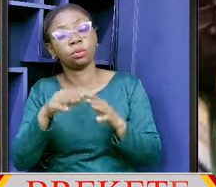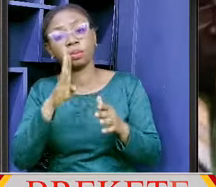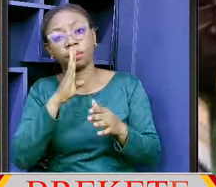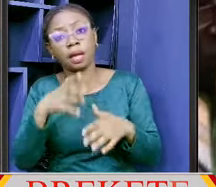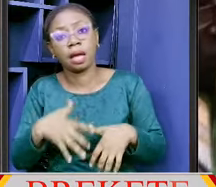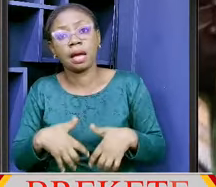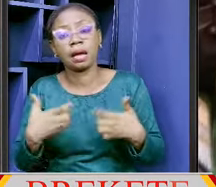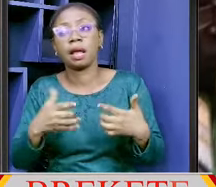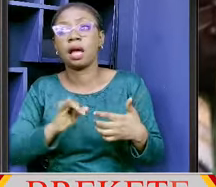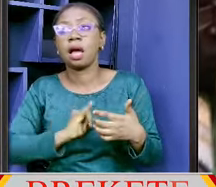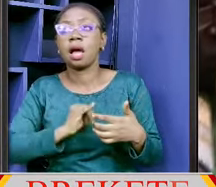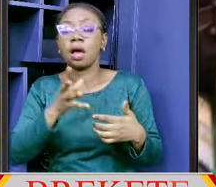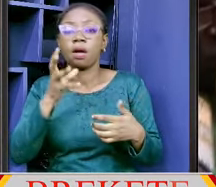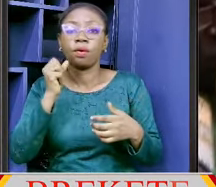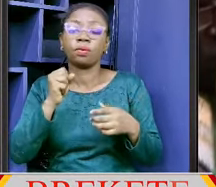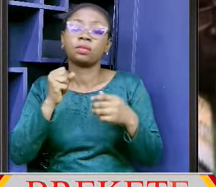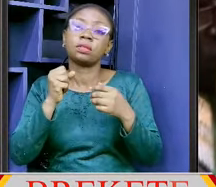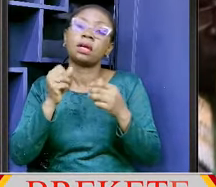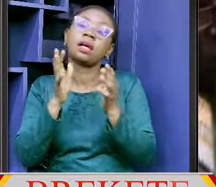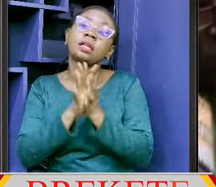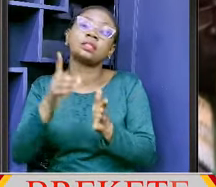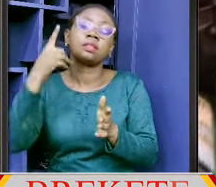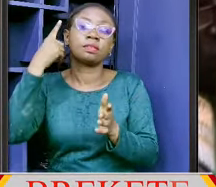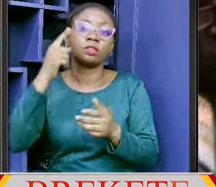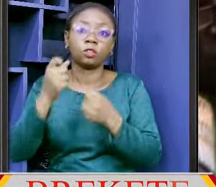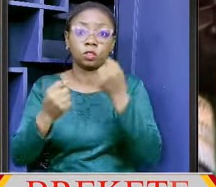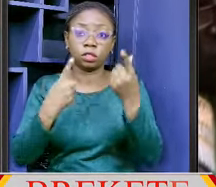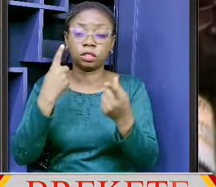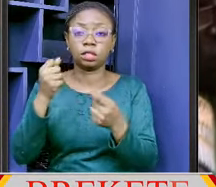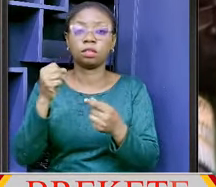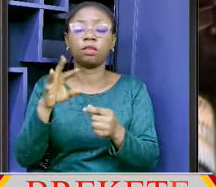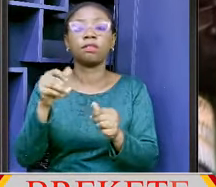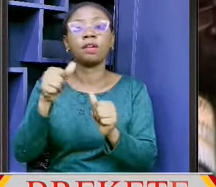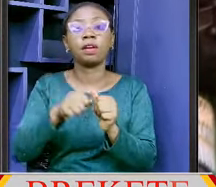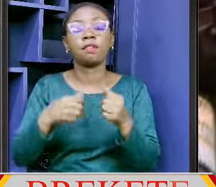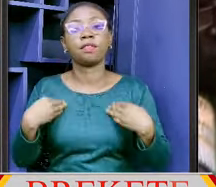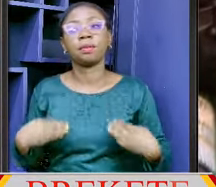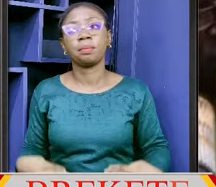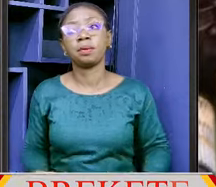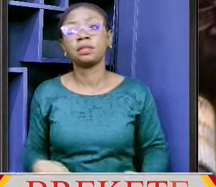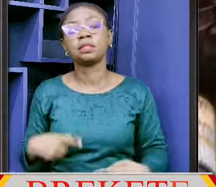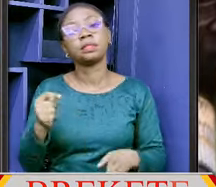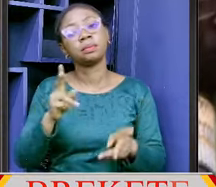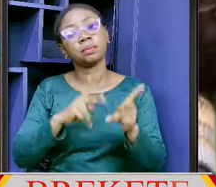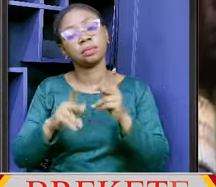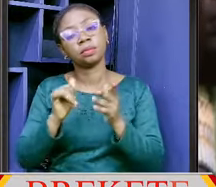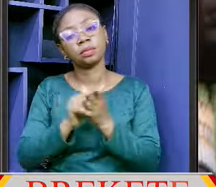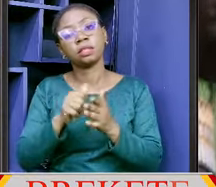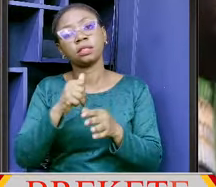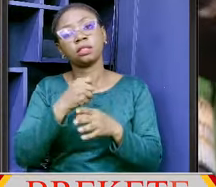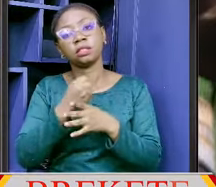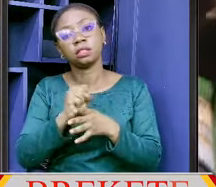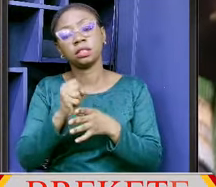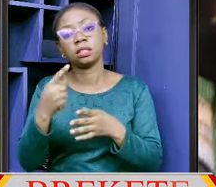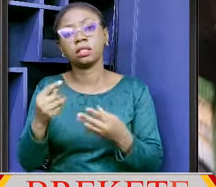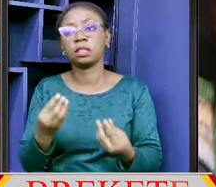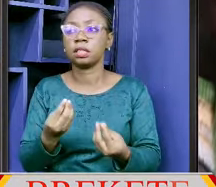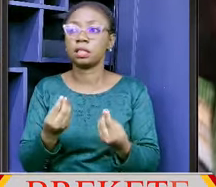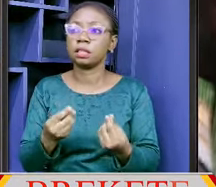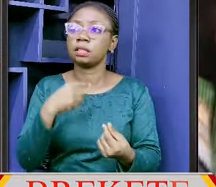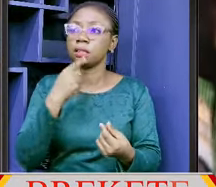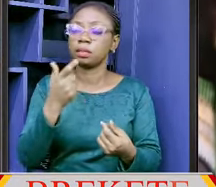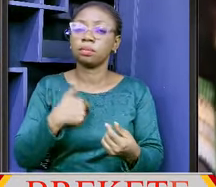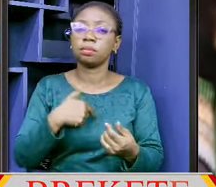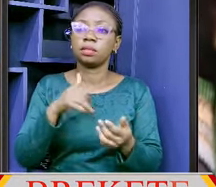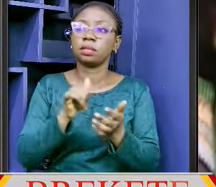asking for the clearance of everybody. He accepted. The people that shared the land told me that what my brother